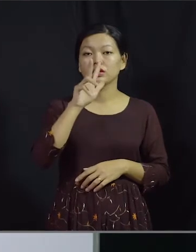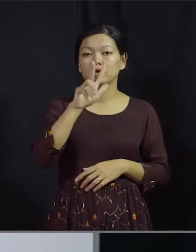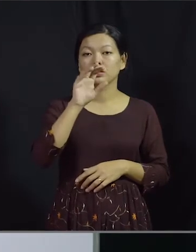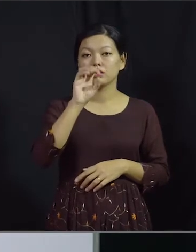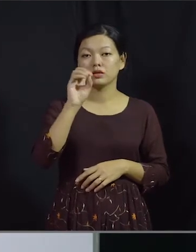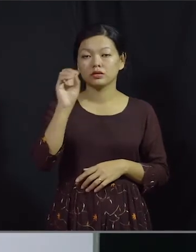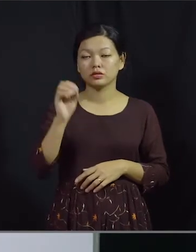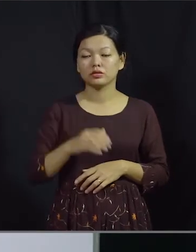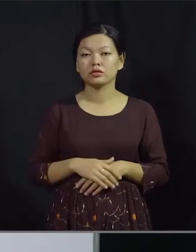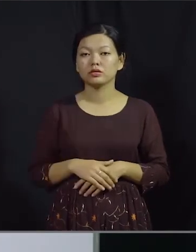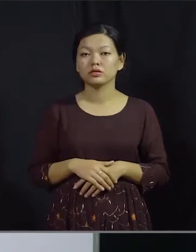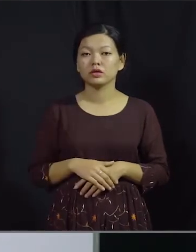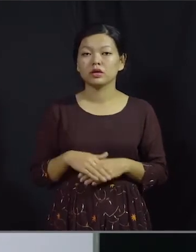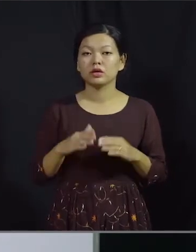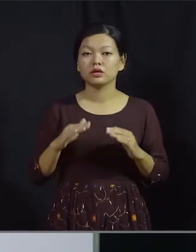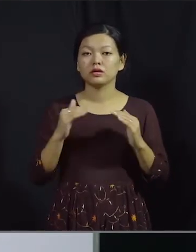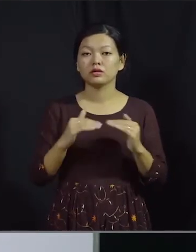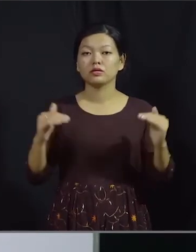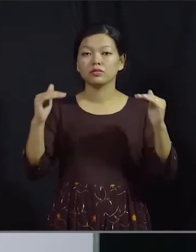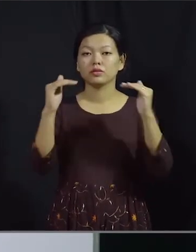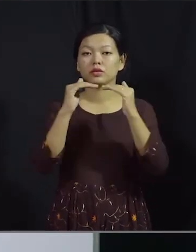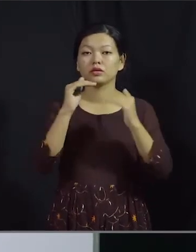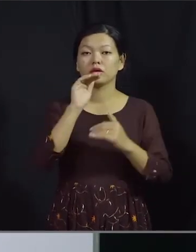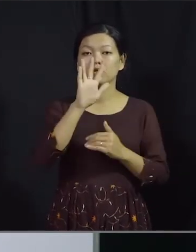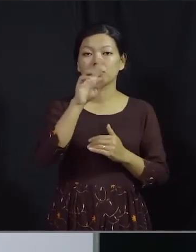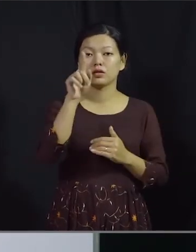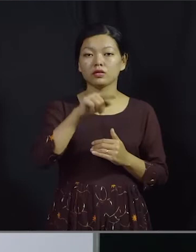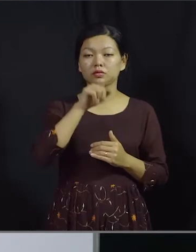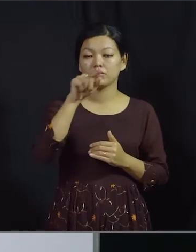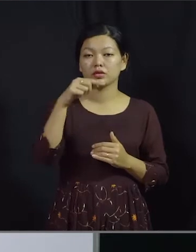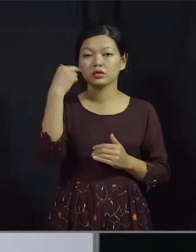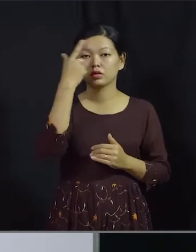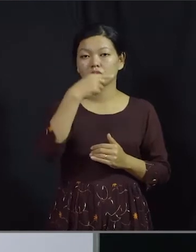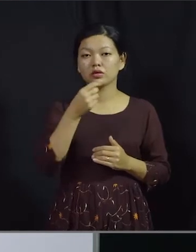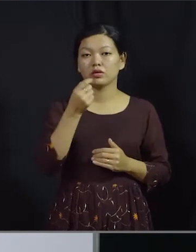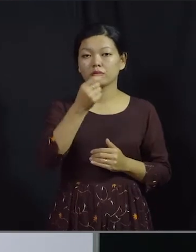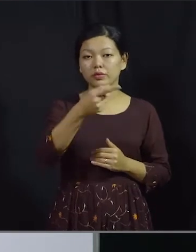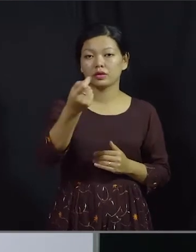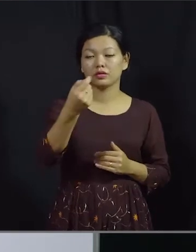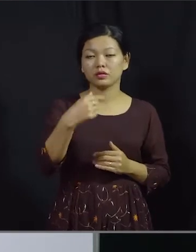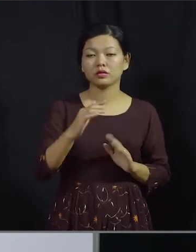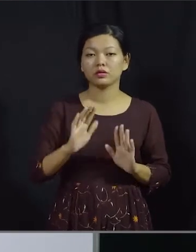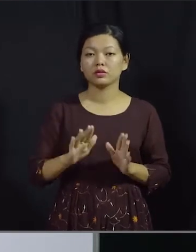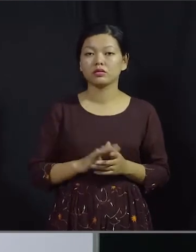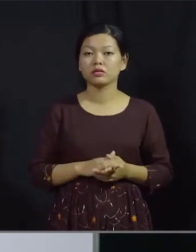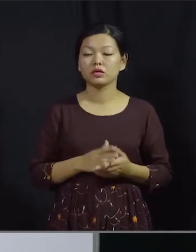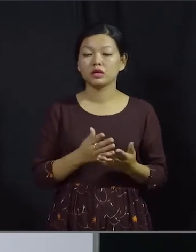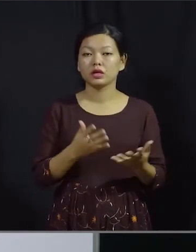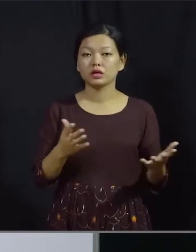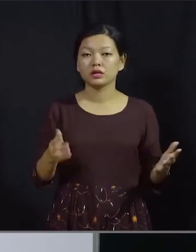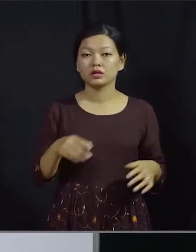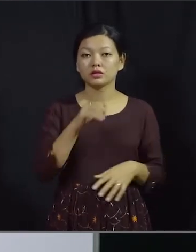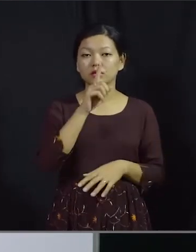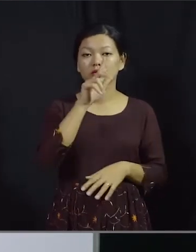debts is to be made equal to 5% of the debtors. An item of 18,000